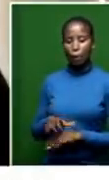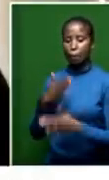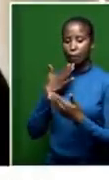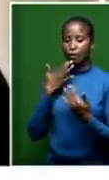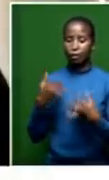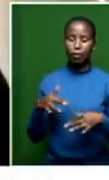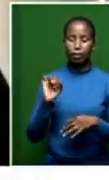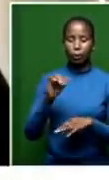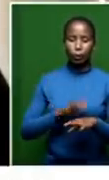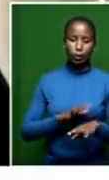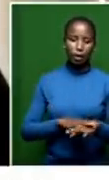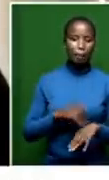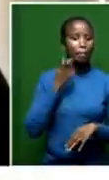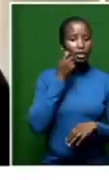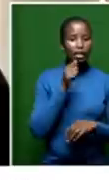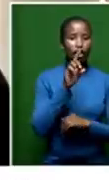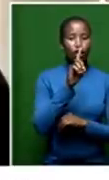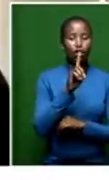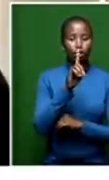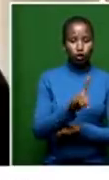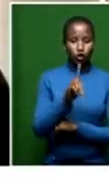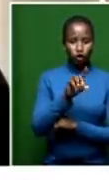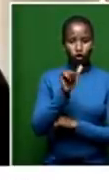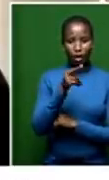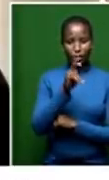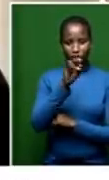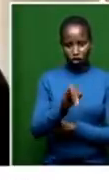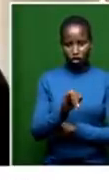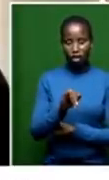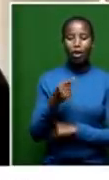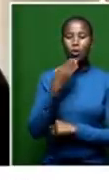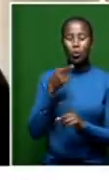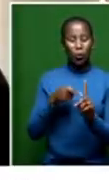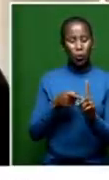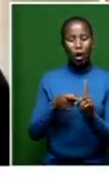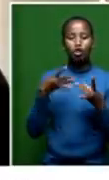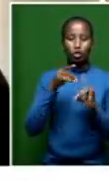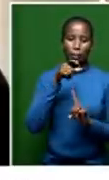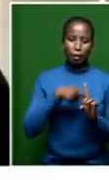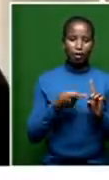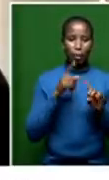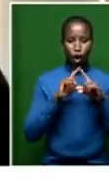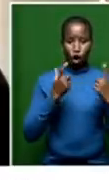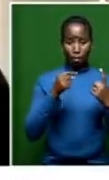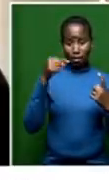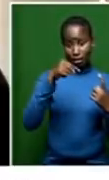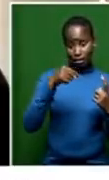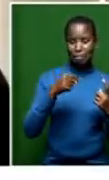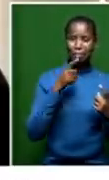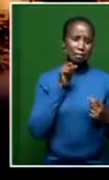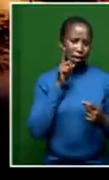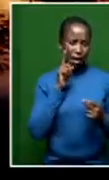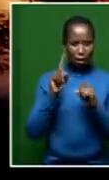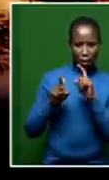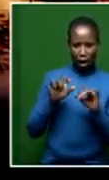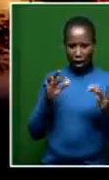this morning. Mr. Qubudile Dyantyi is the chairperson of the committee that will conduct an inquiry into the fitness of